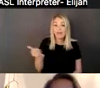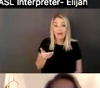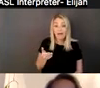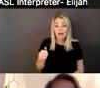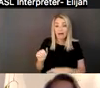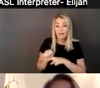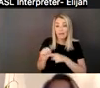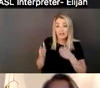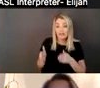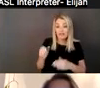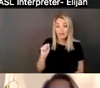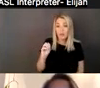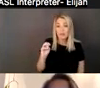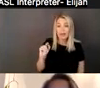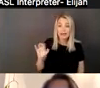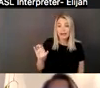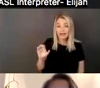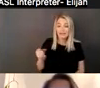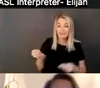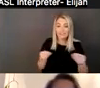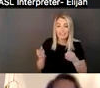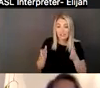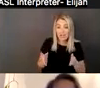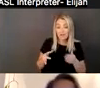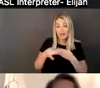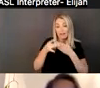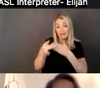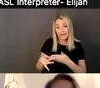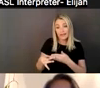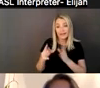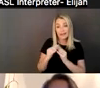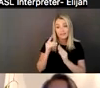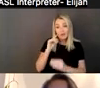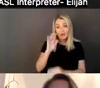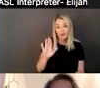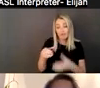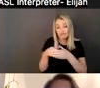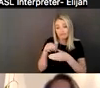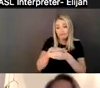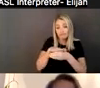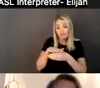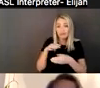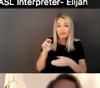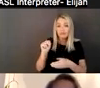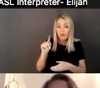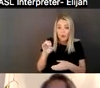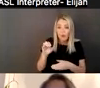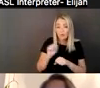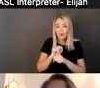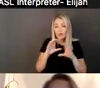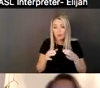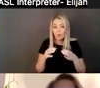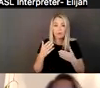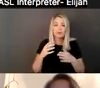practitioner, somatic practitioner, facilitator to lead a session for your local node or working group, organizing a community event,